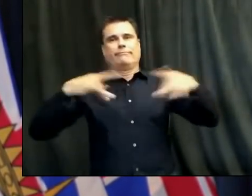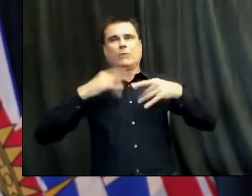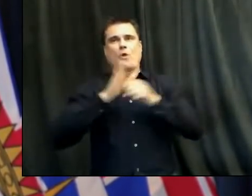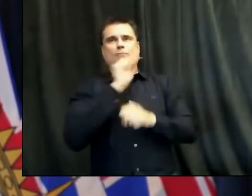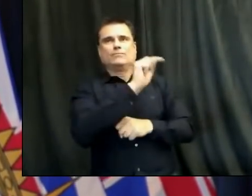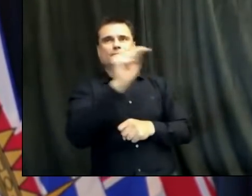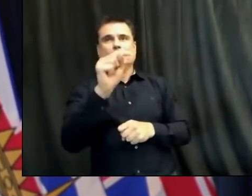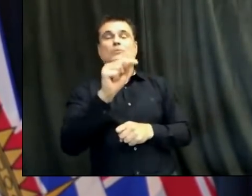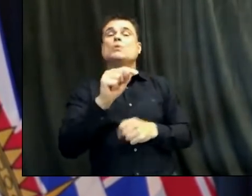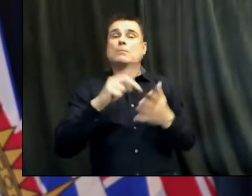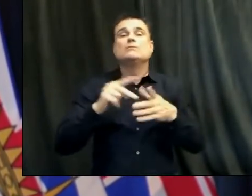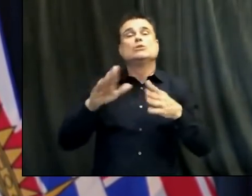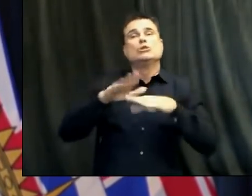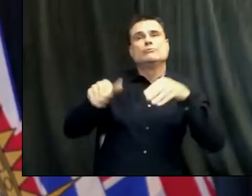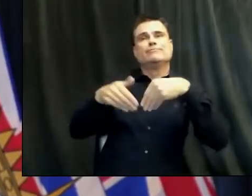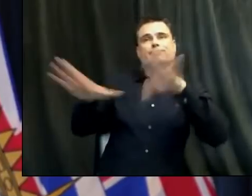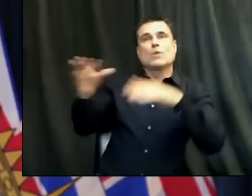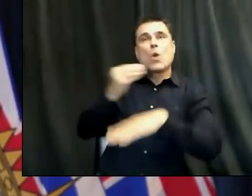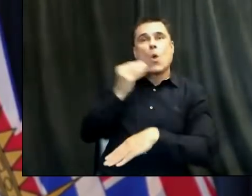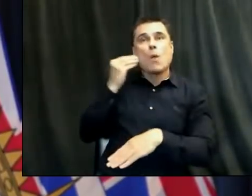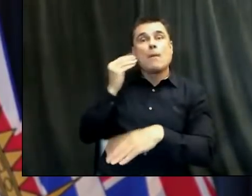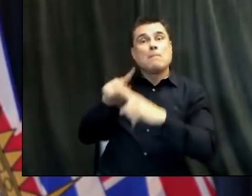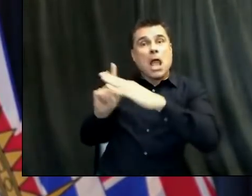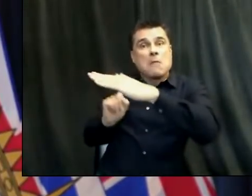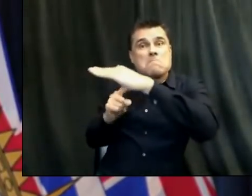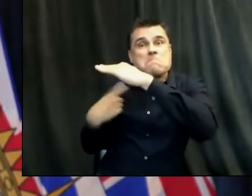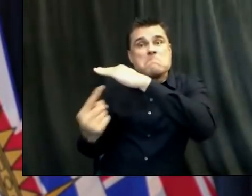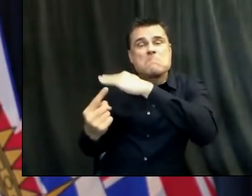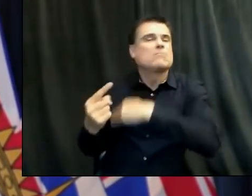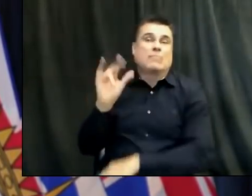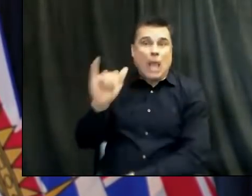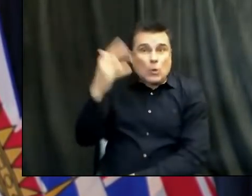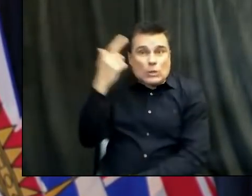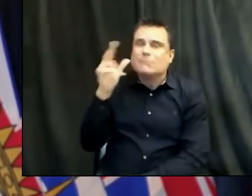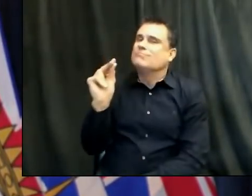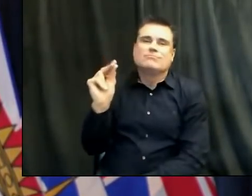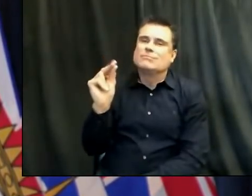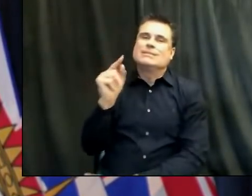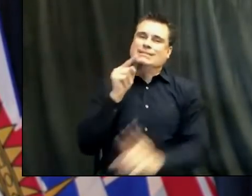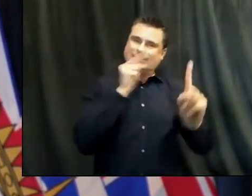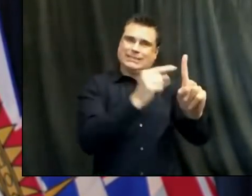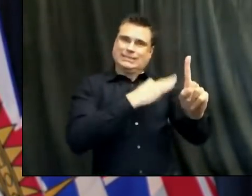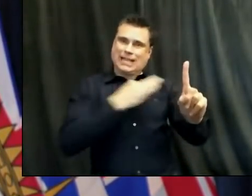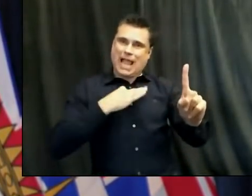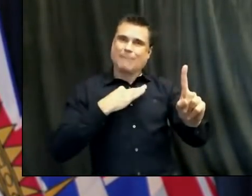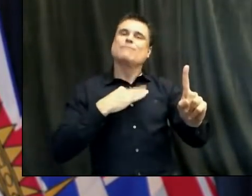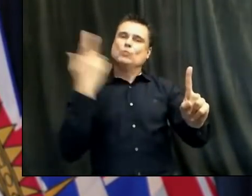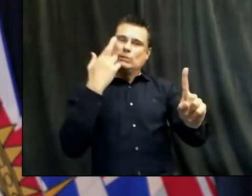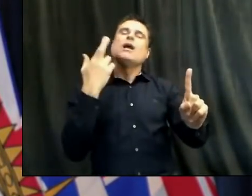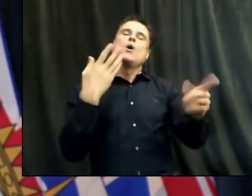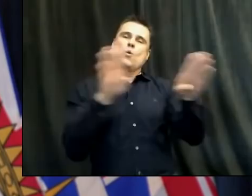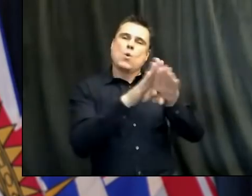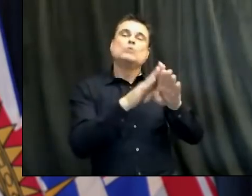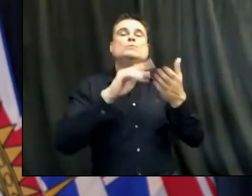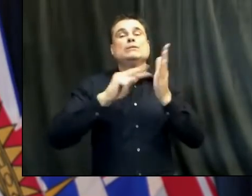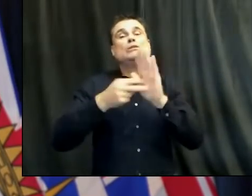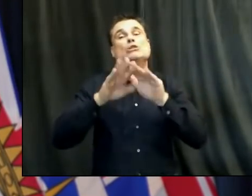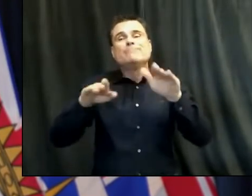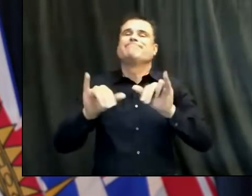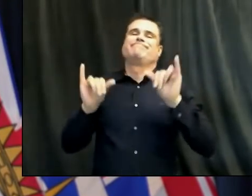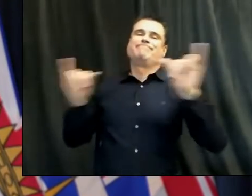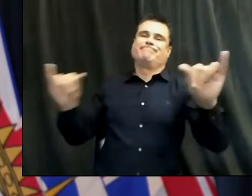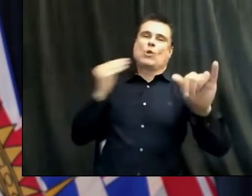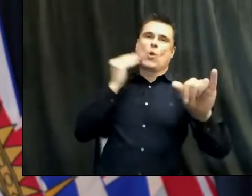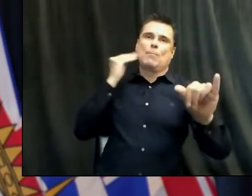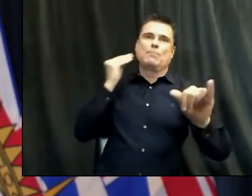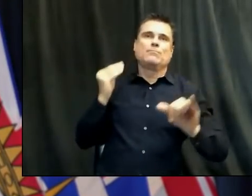children, classes or cohorts have had to be sent home to self-isolate. There has been as well